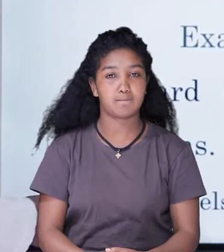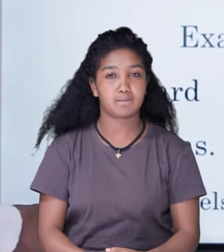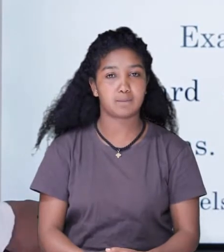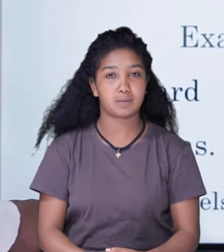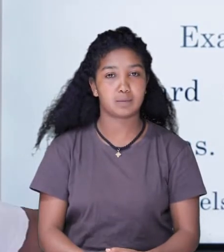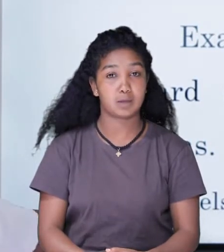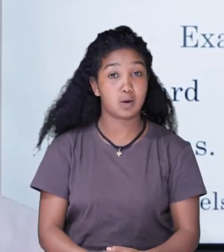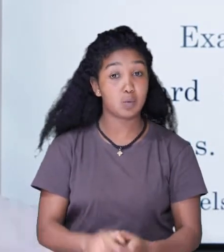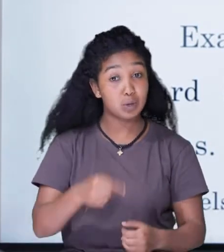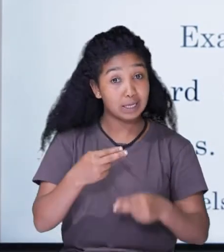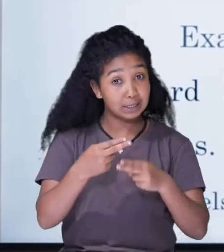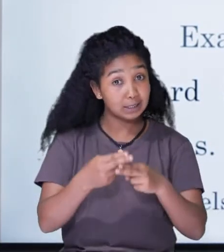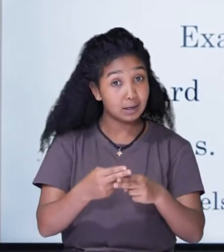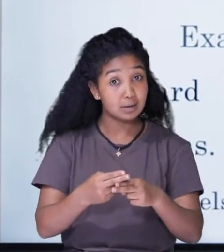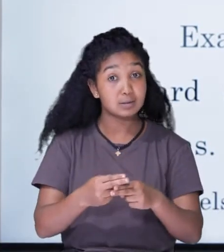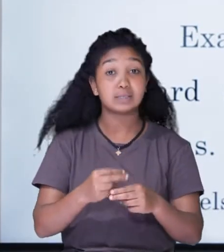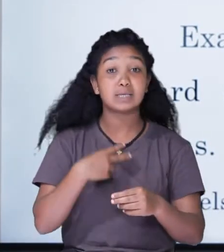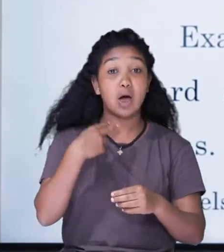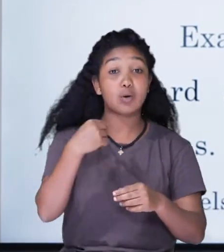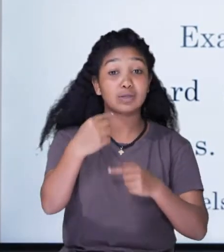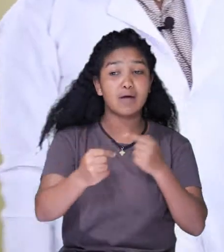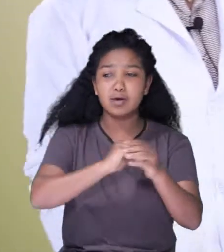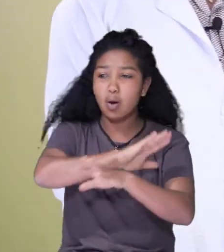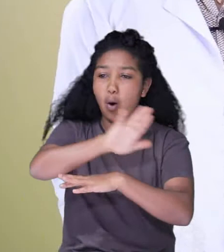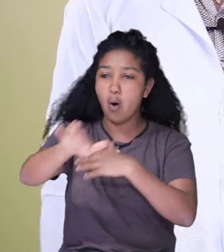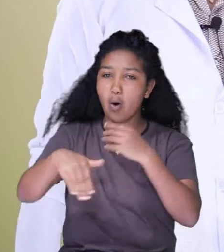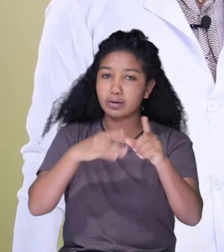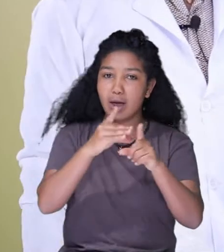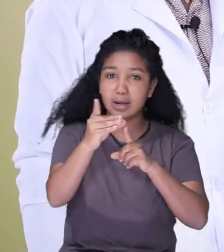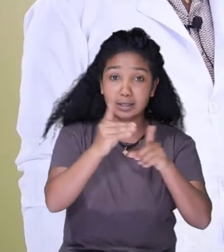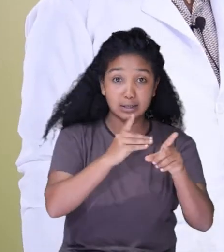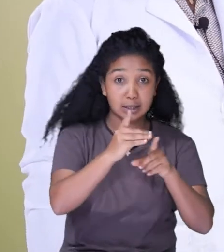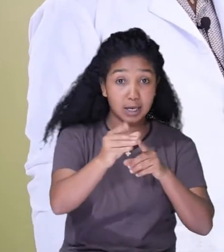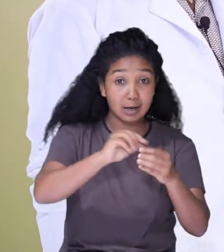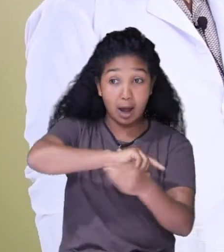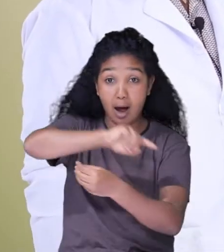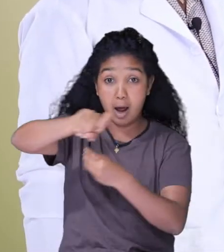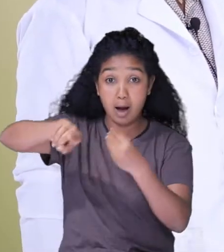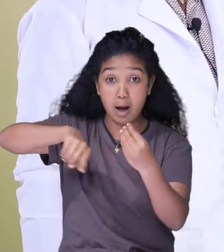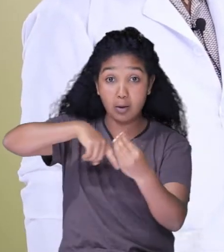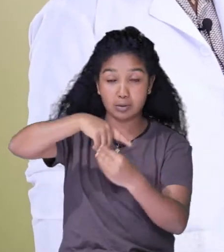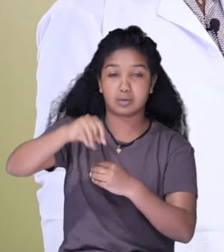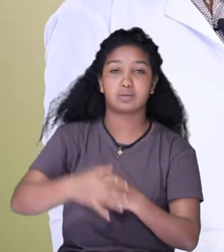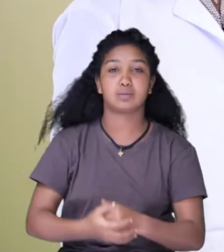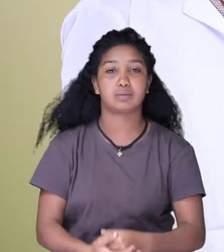So we can say that sound travels all direction and around the corner.